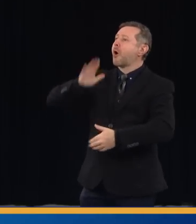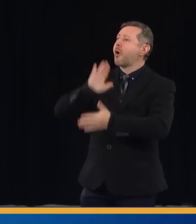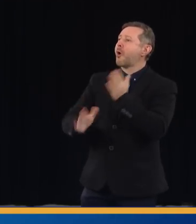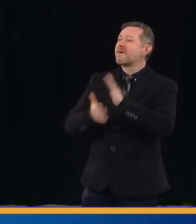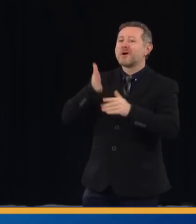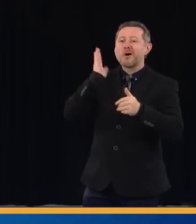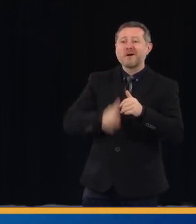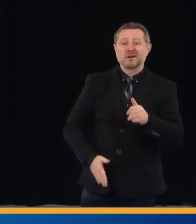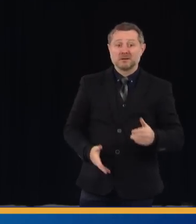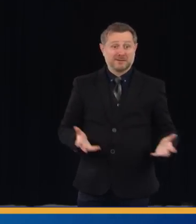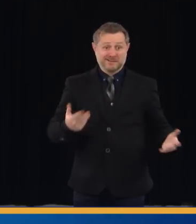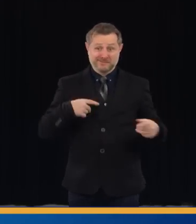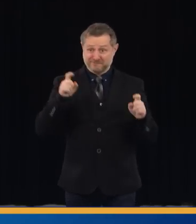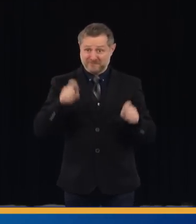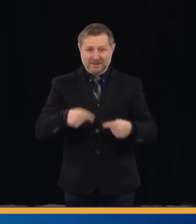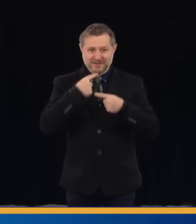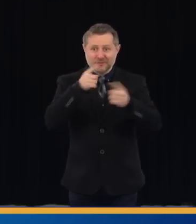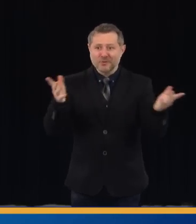herd immunity.